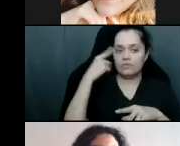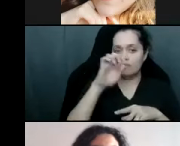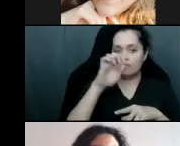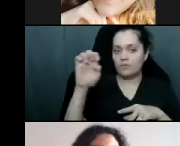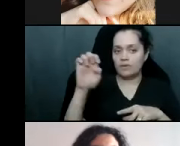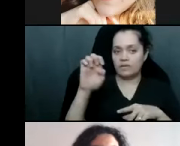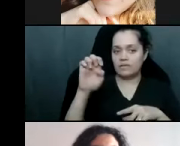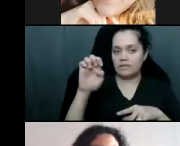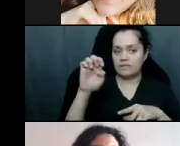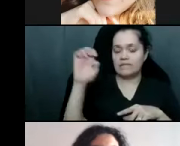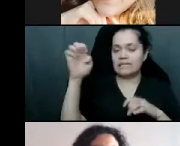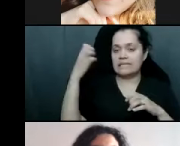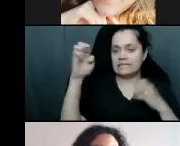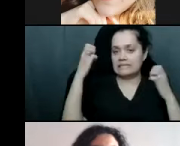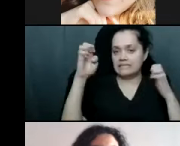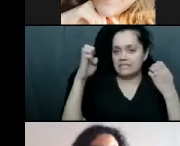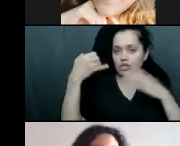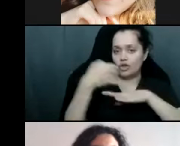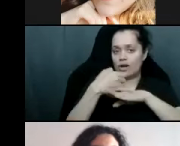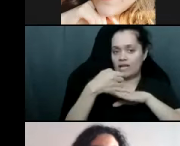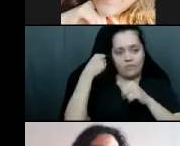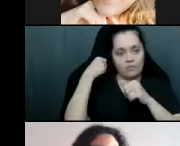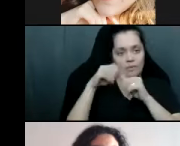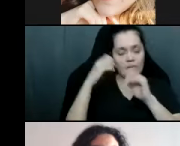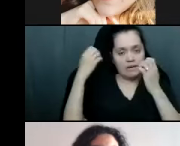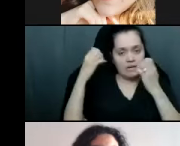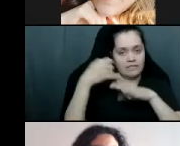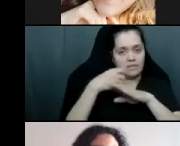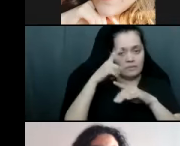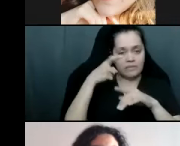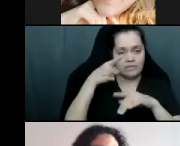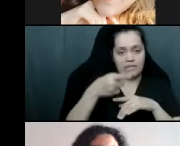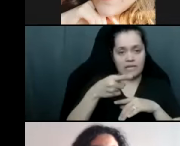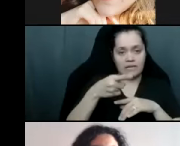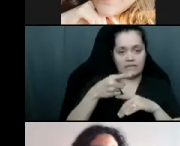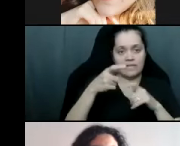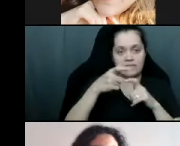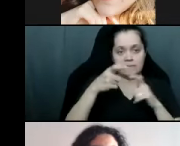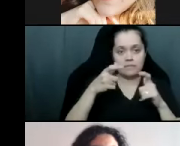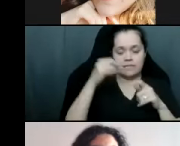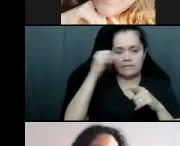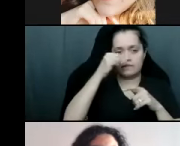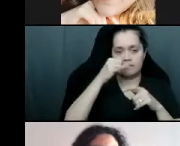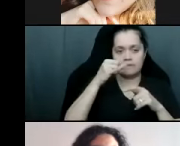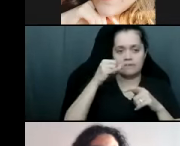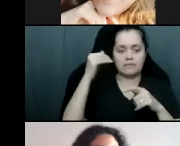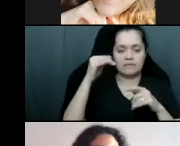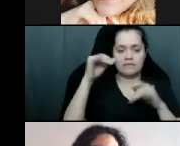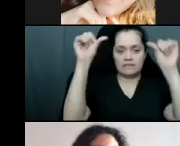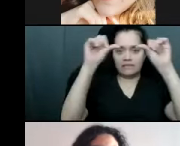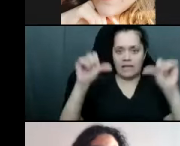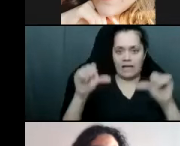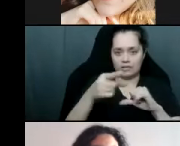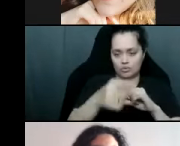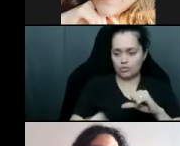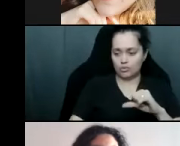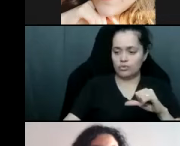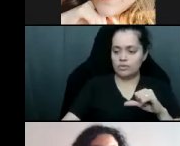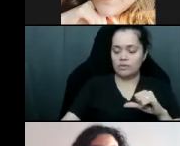Island. Well, first of all, remember Easter Island because they have these bizarre stone statues on them,